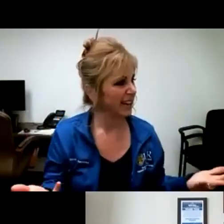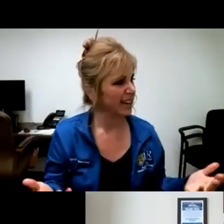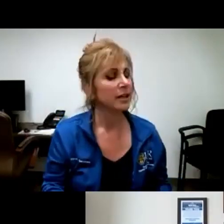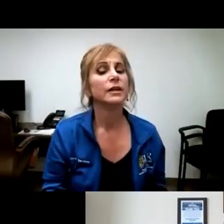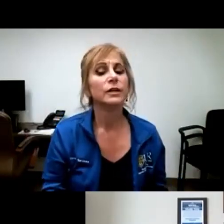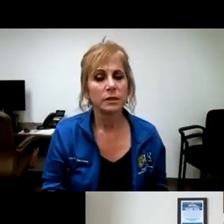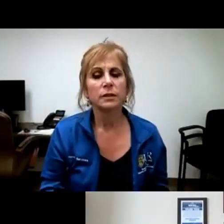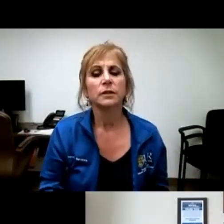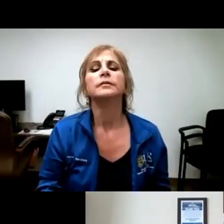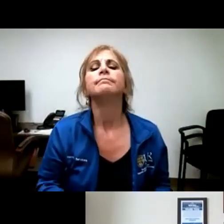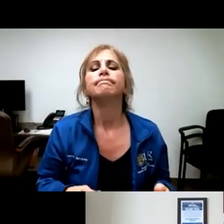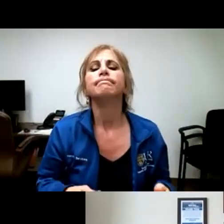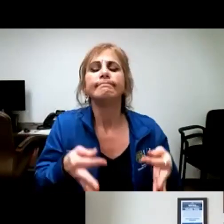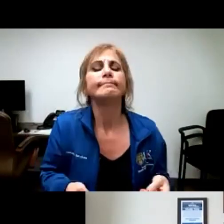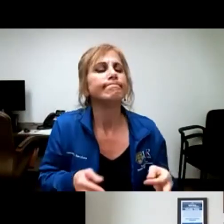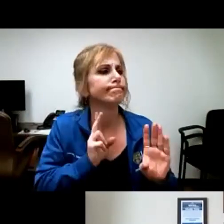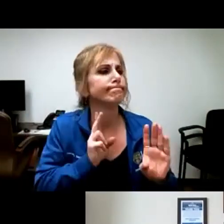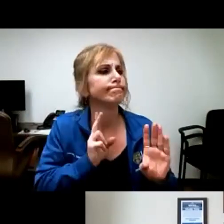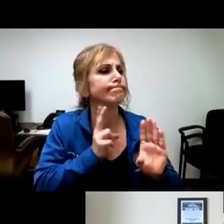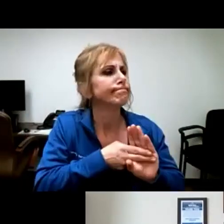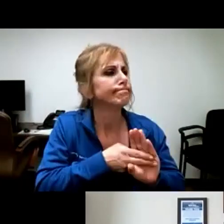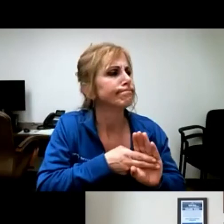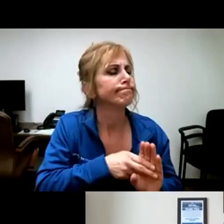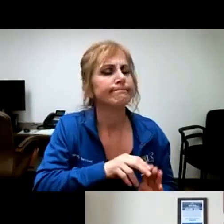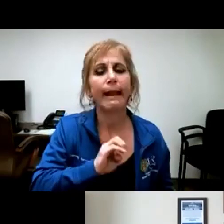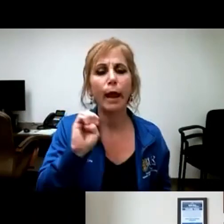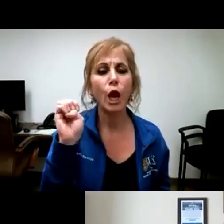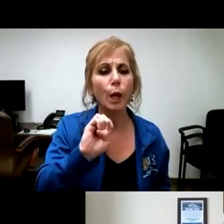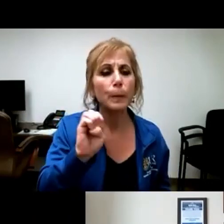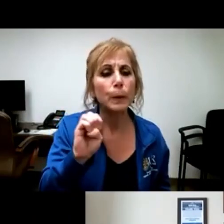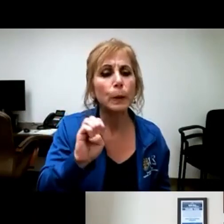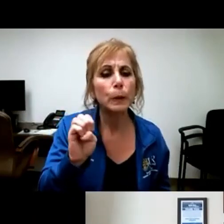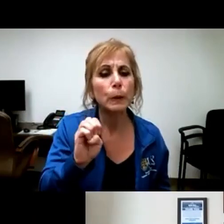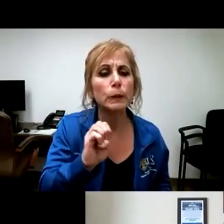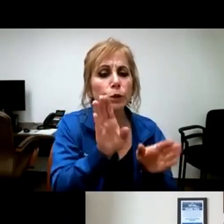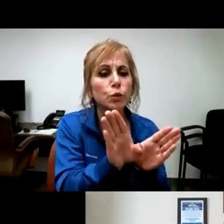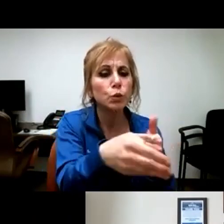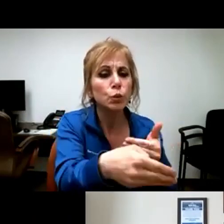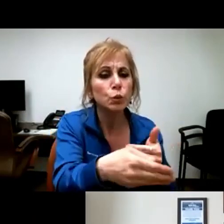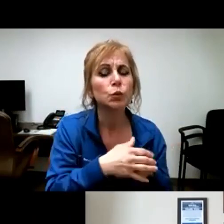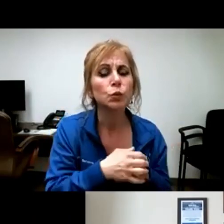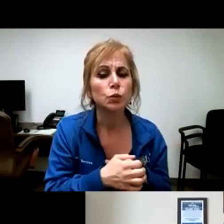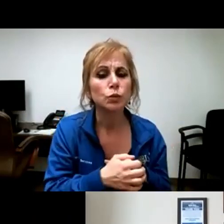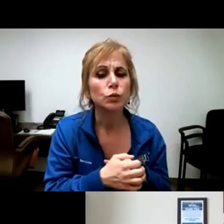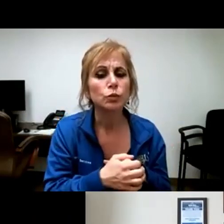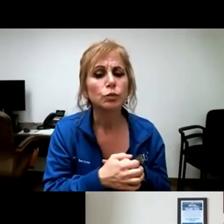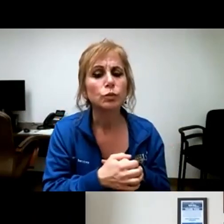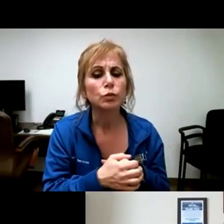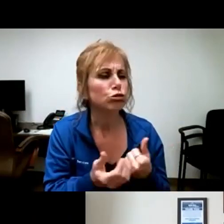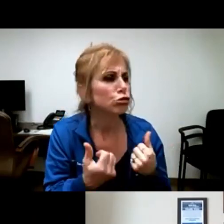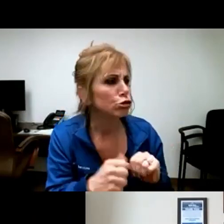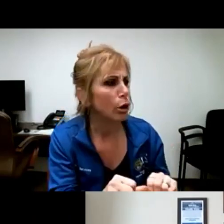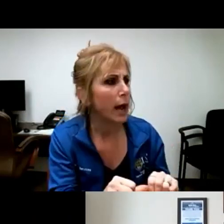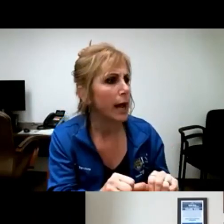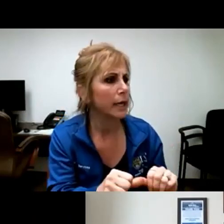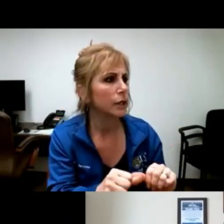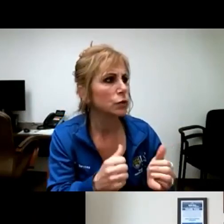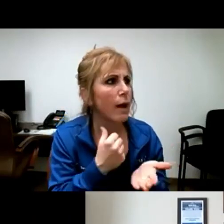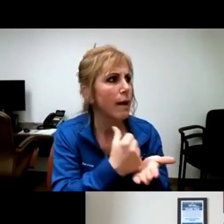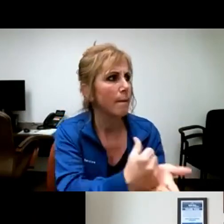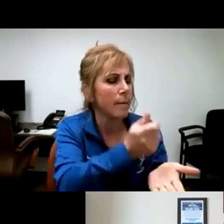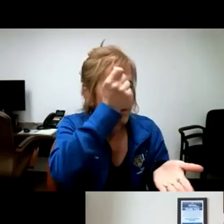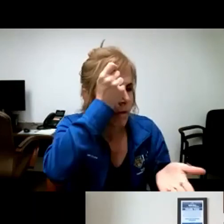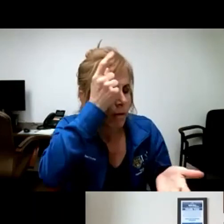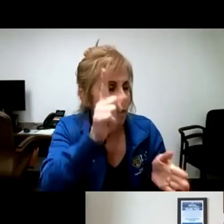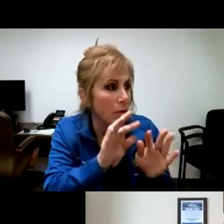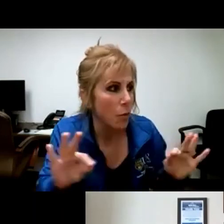departments to try to use emergency medicine as a place to get people who are not compliant with cancer screenings to engage with screening